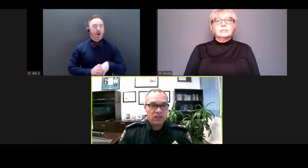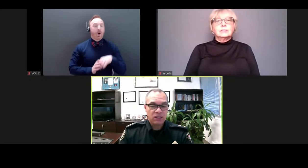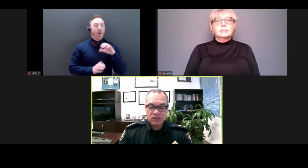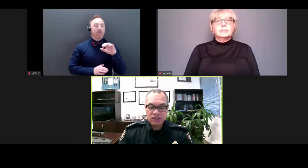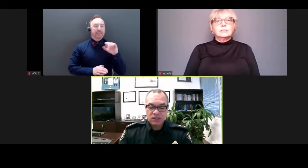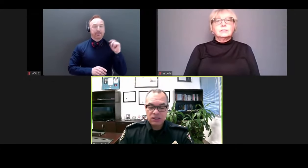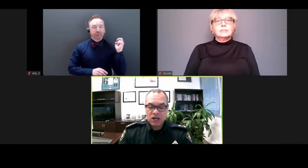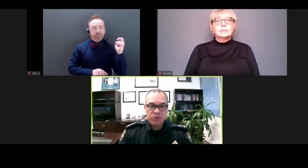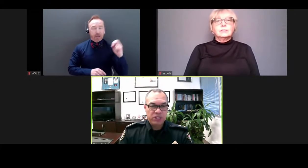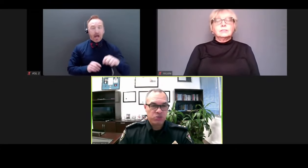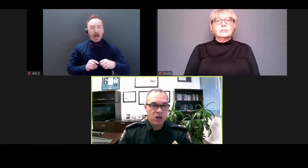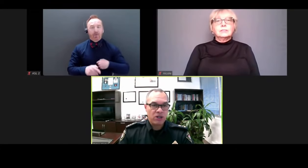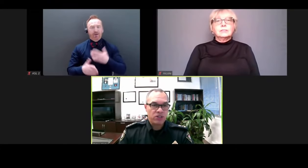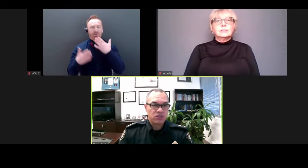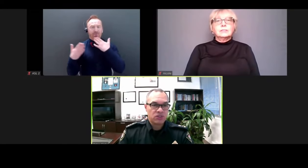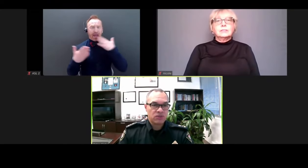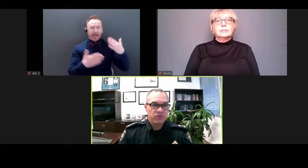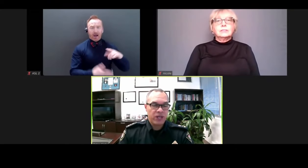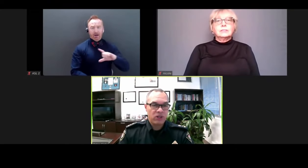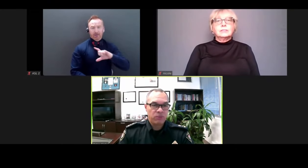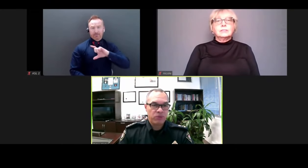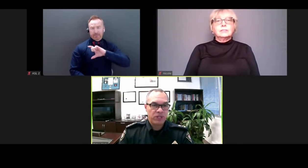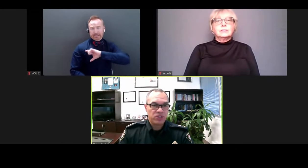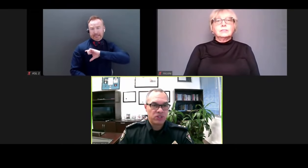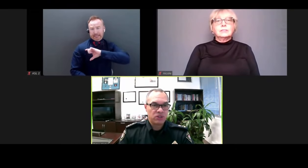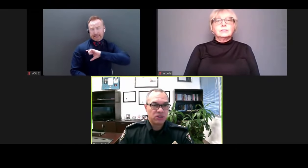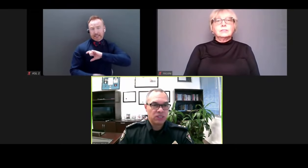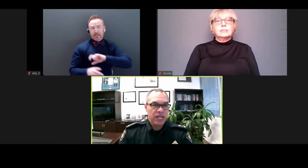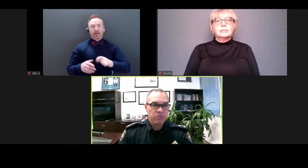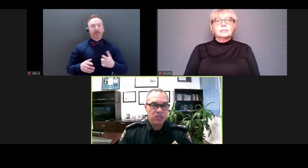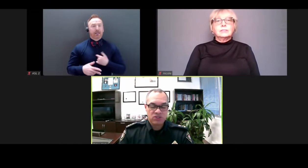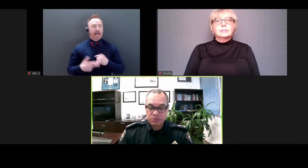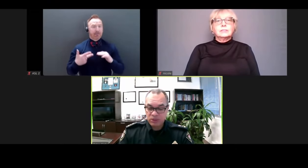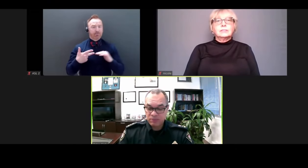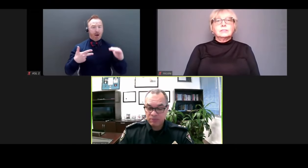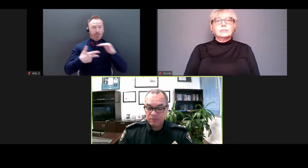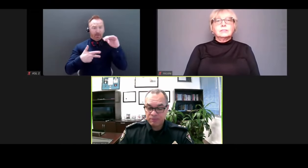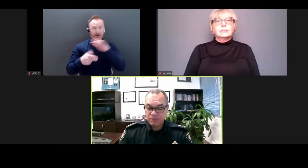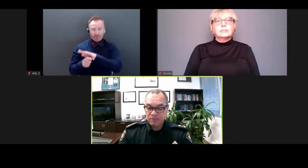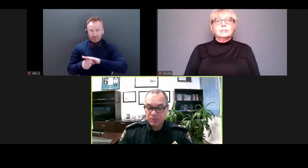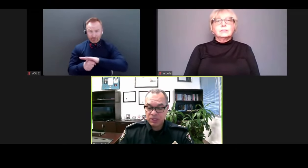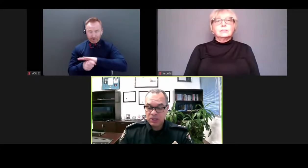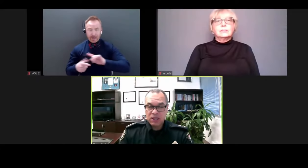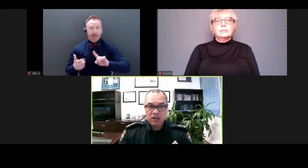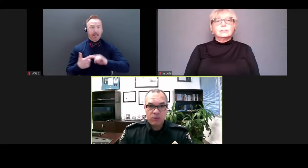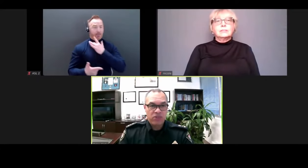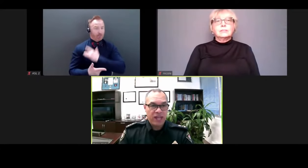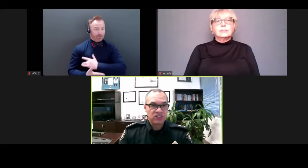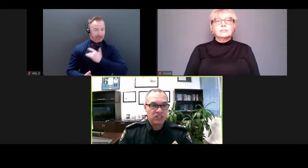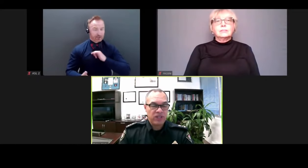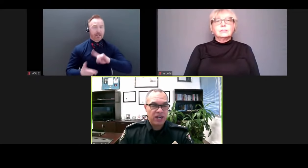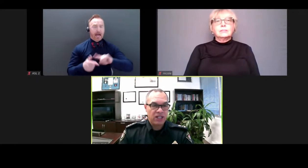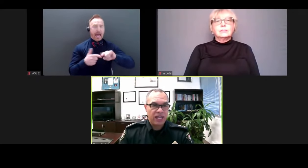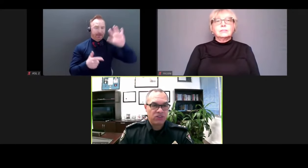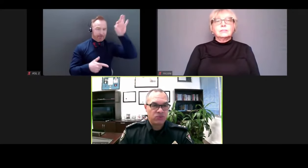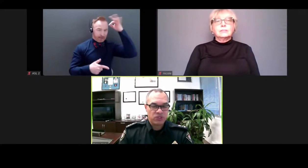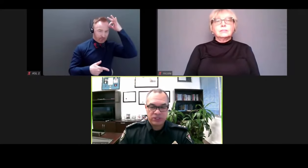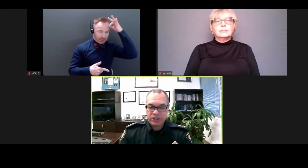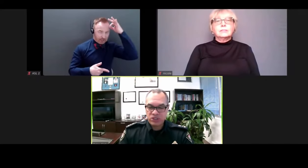thank our police partners, federal, provincial, and municipal. I want to thank Steve